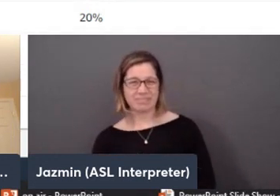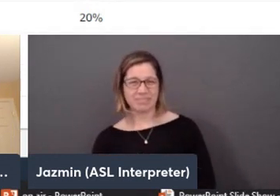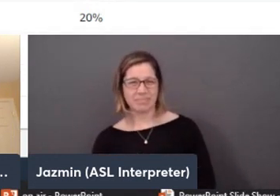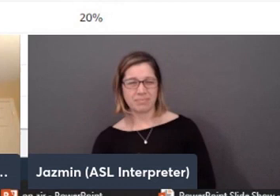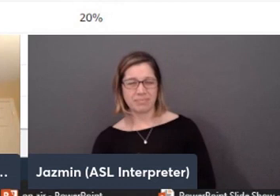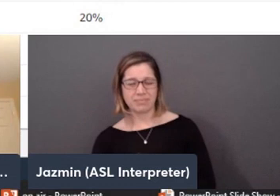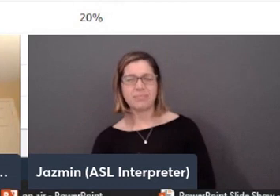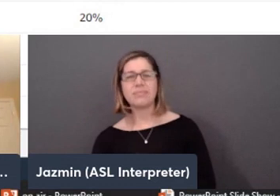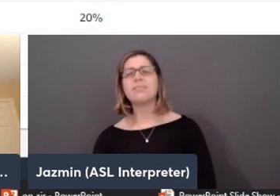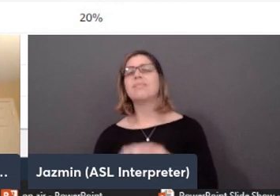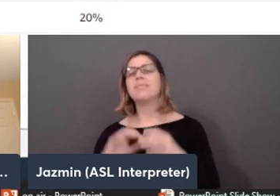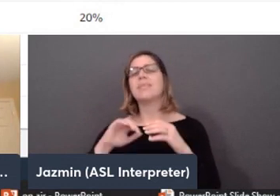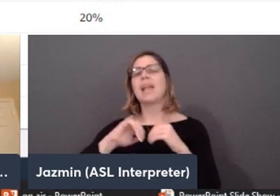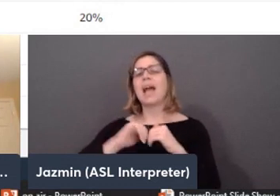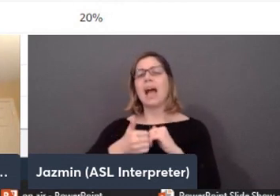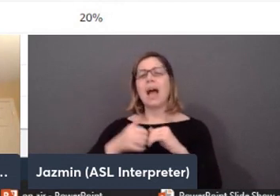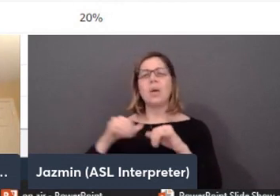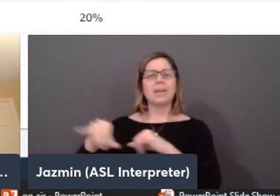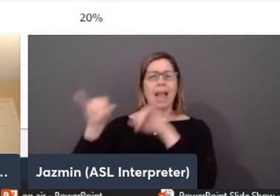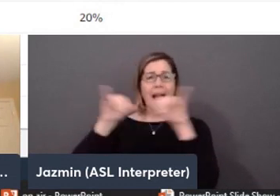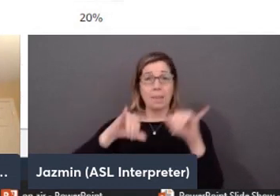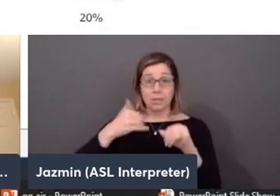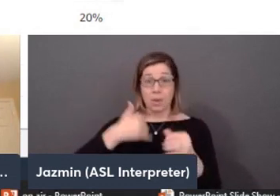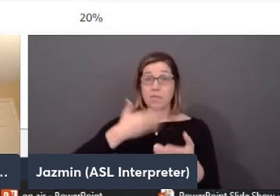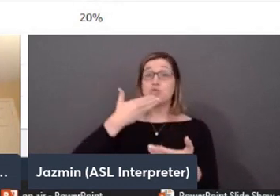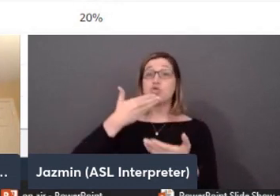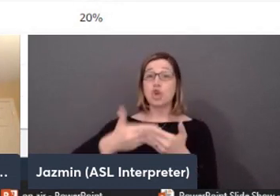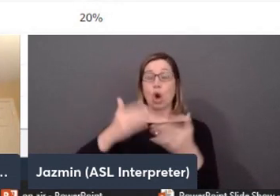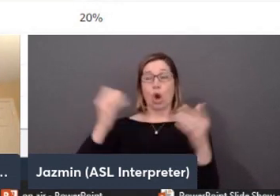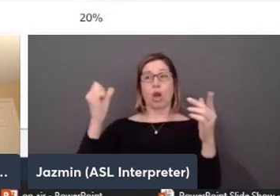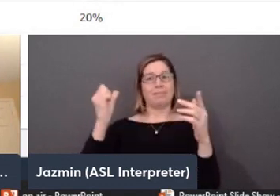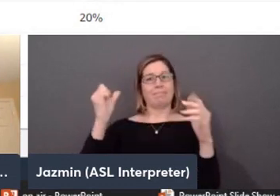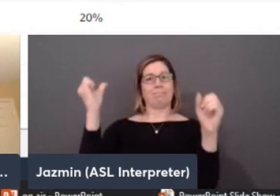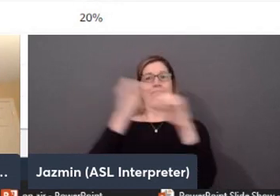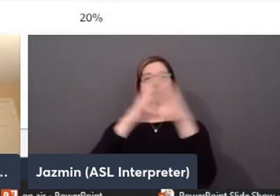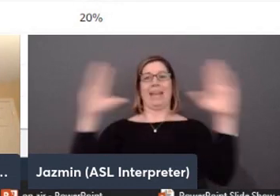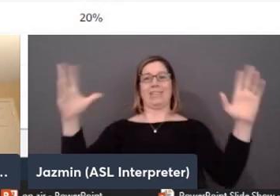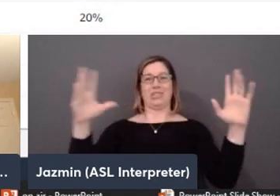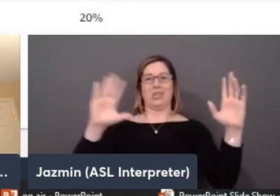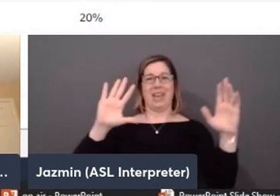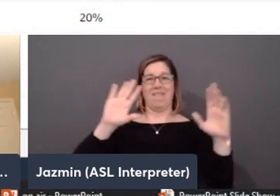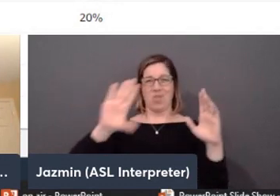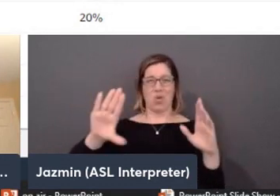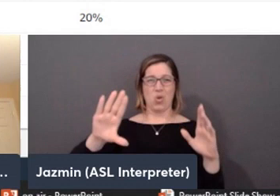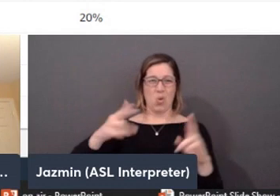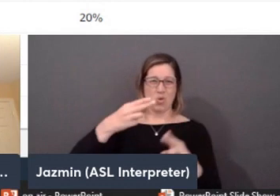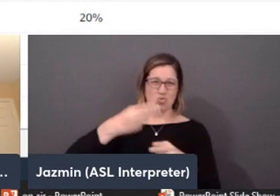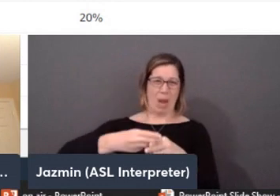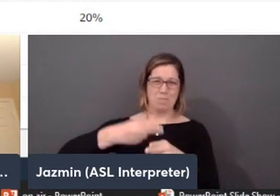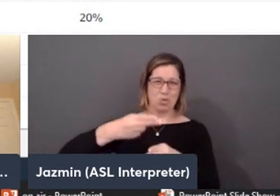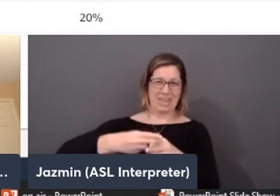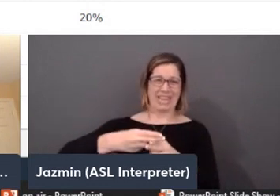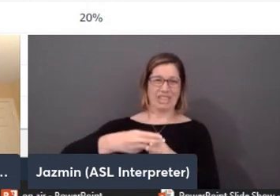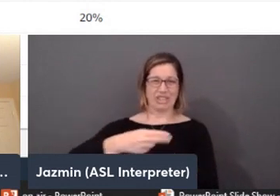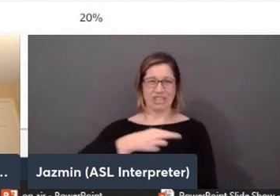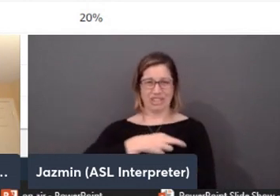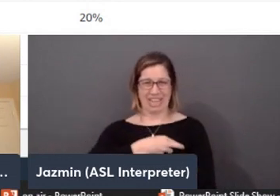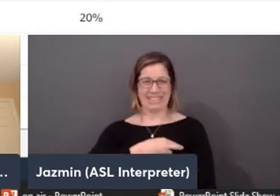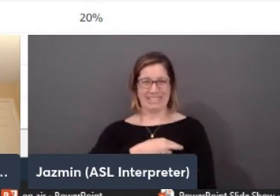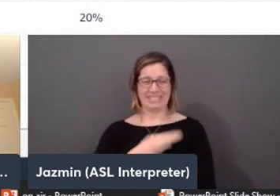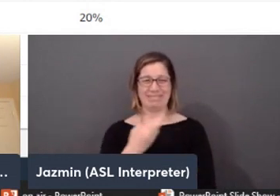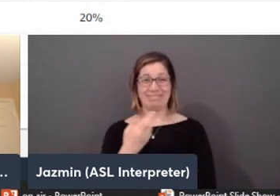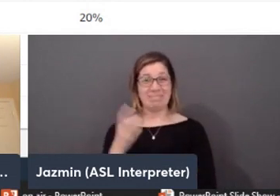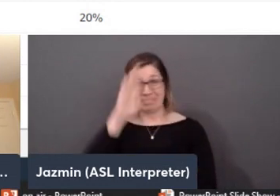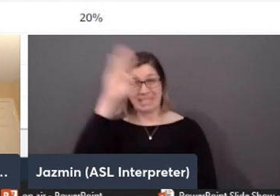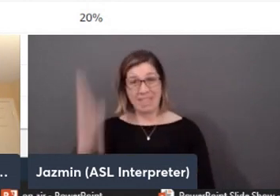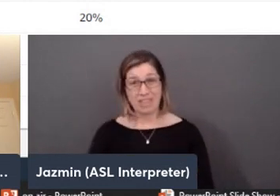how common is it to have a good picture of what your reputation is as a customer? Essentially never. Yeah,